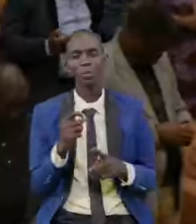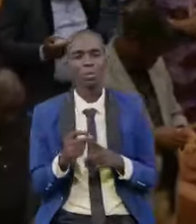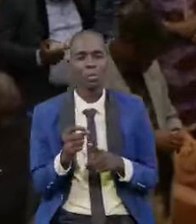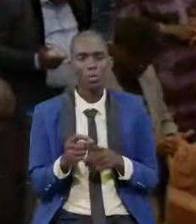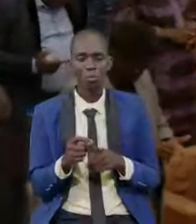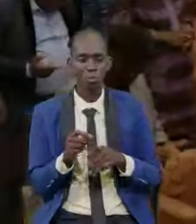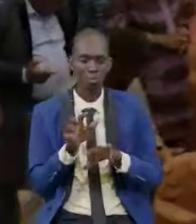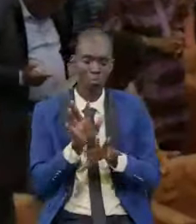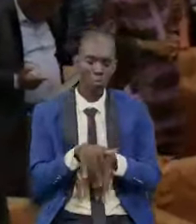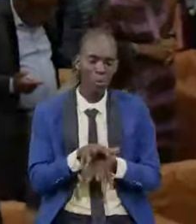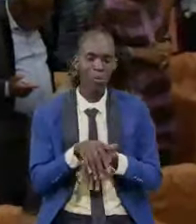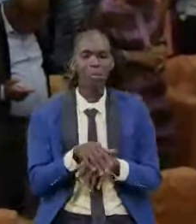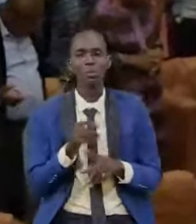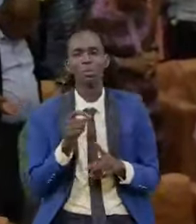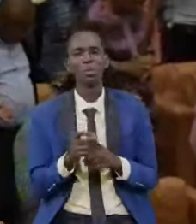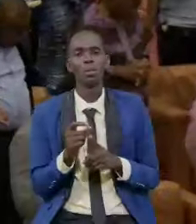deceptive,